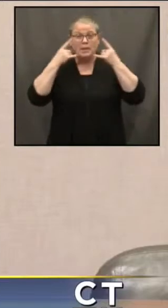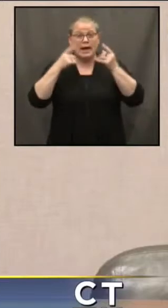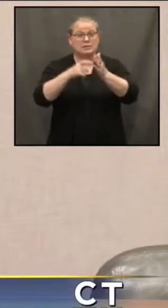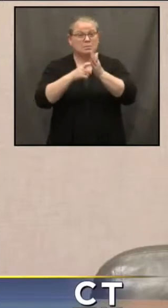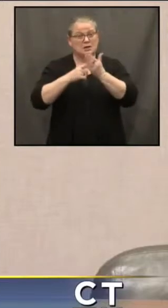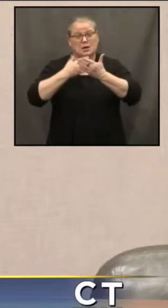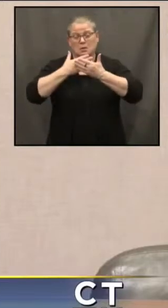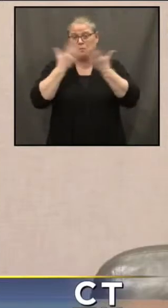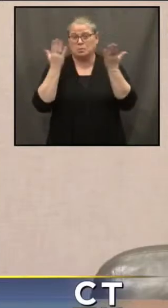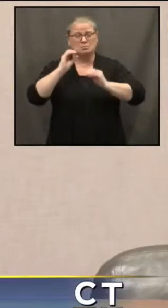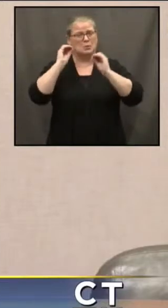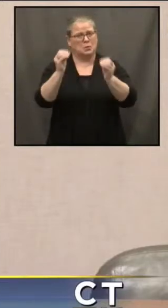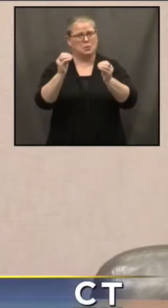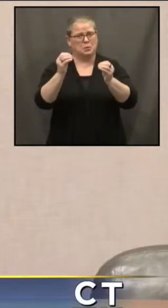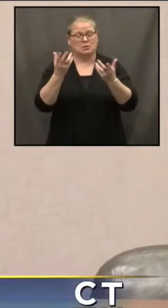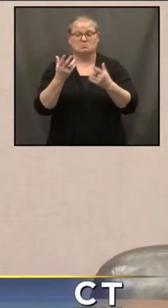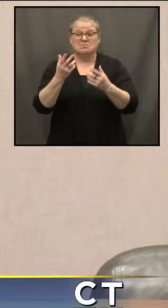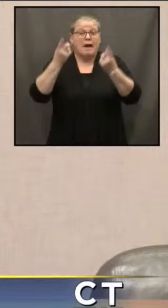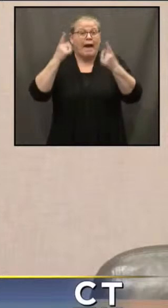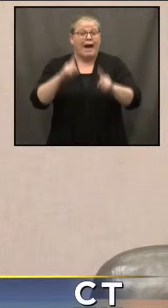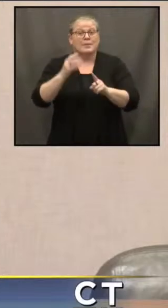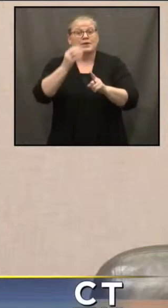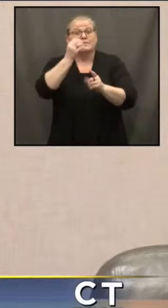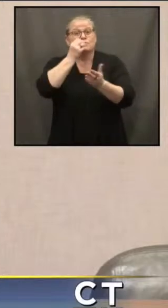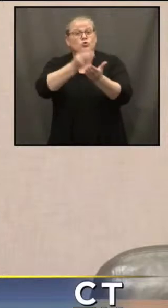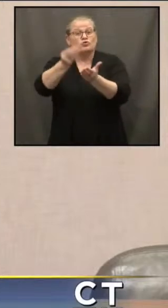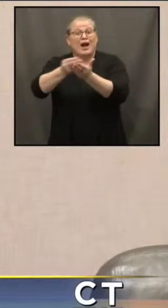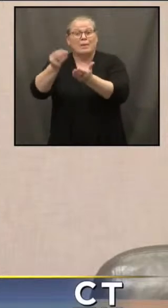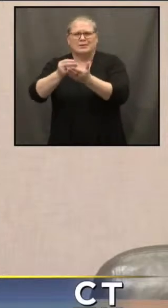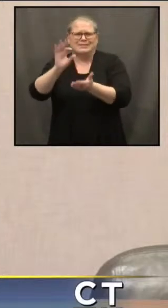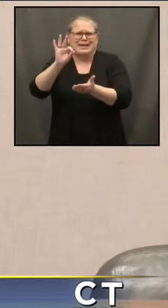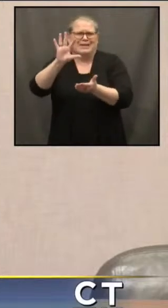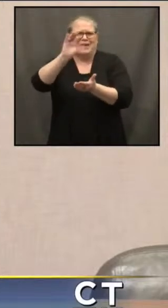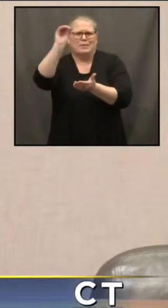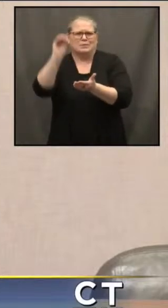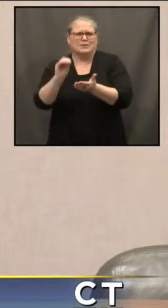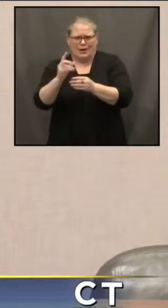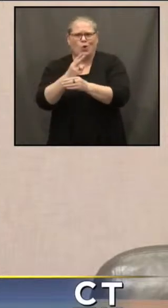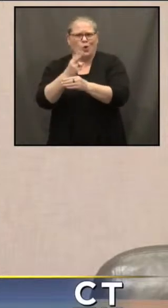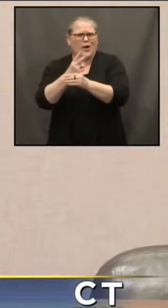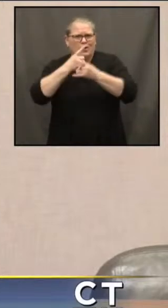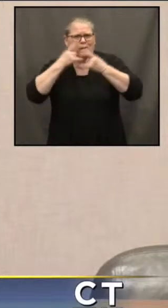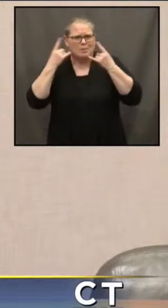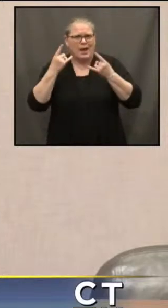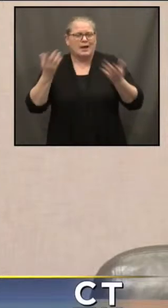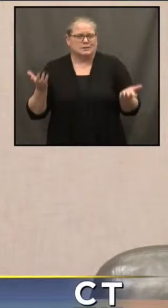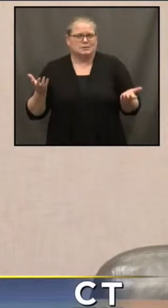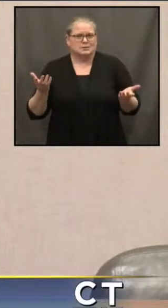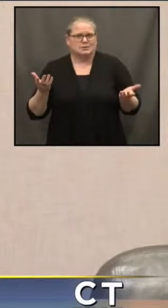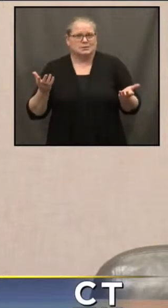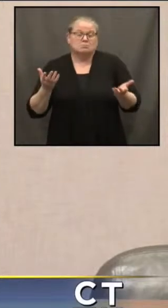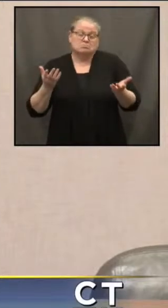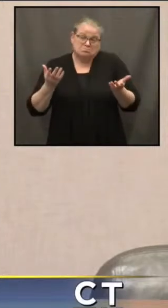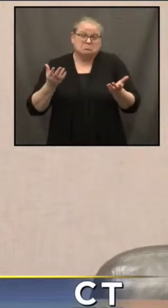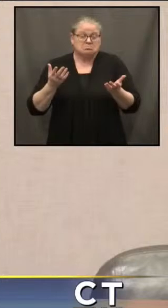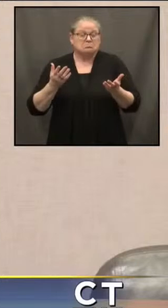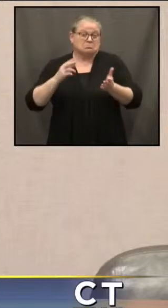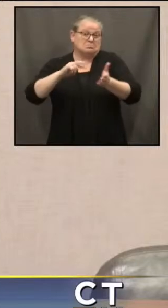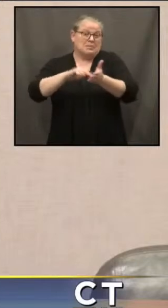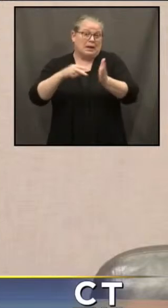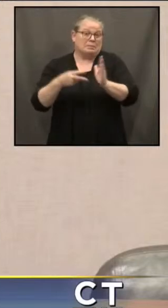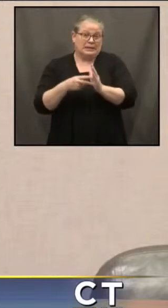and 95% of the people in a grocery store are wearing a mask. So I think at this point, we need to